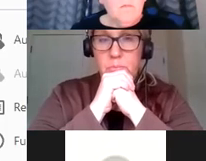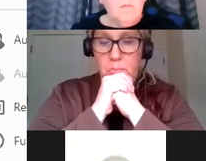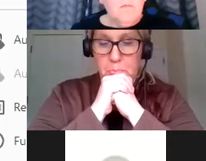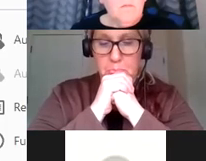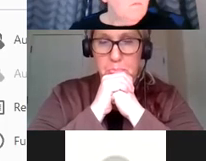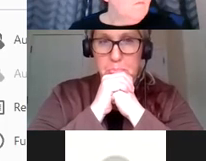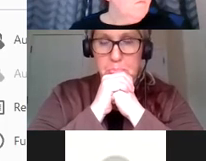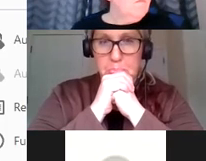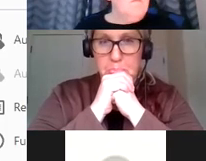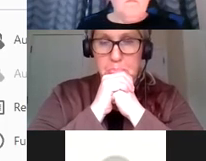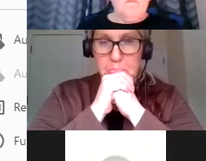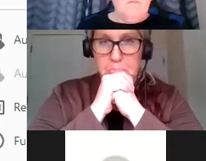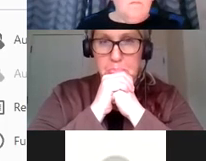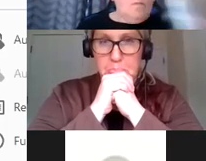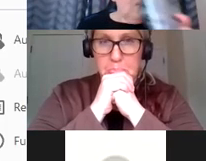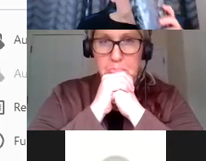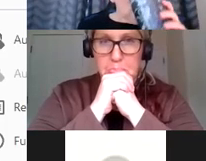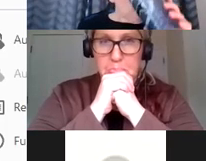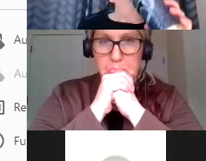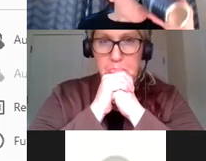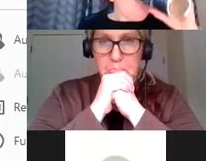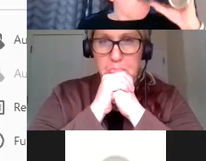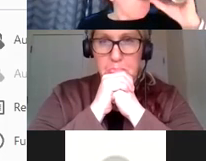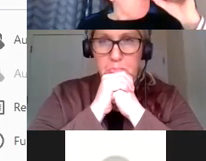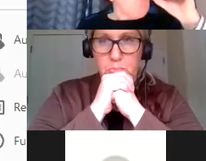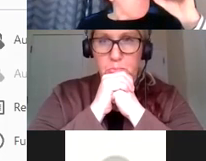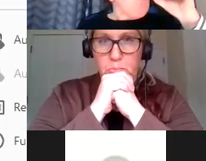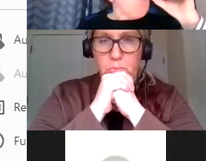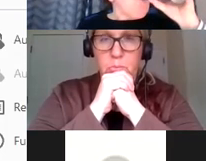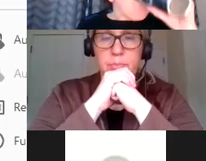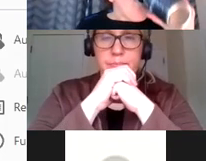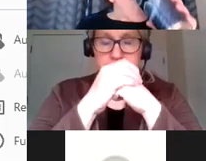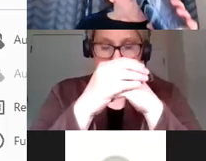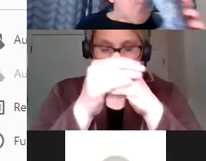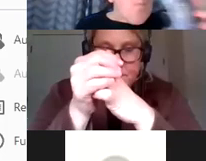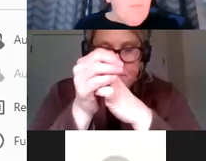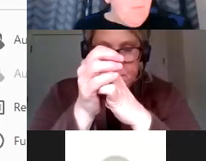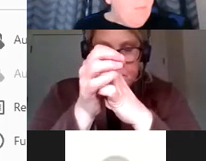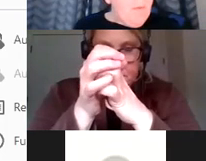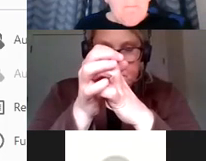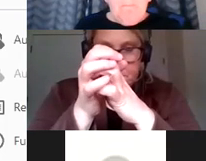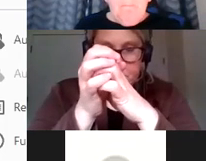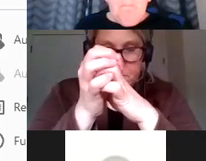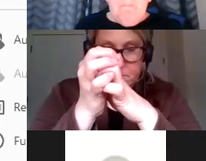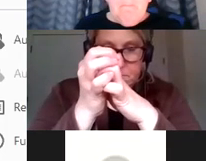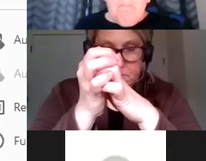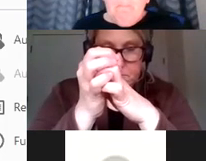through one by one. So I'm just using the arrows, panda lying down, tree during sunset. You also have this option